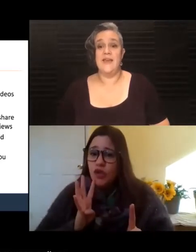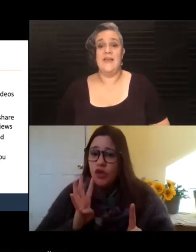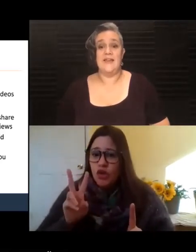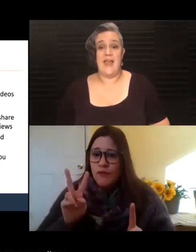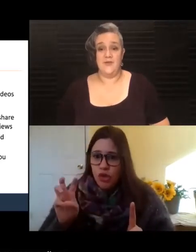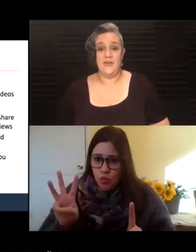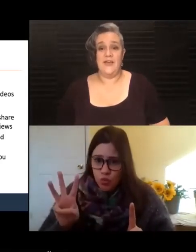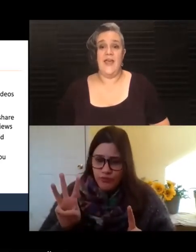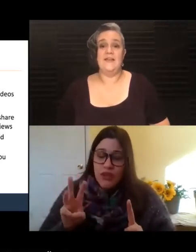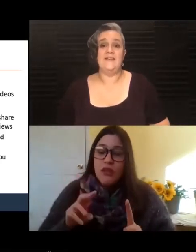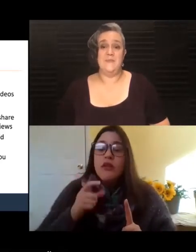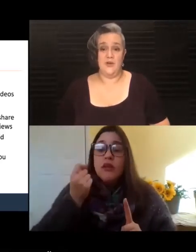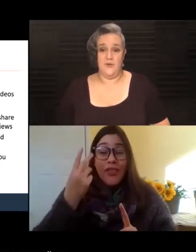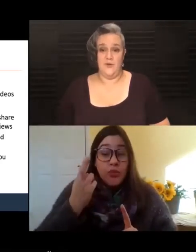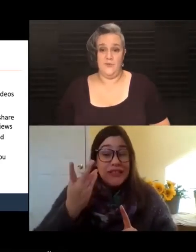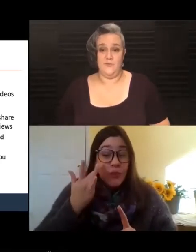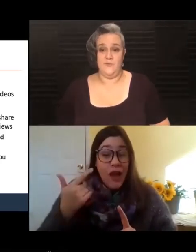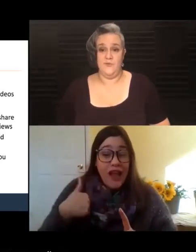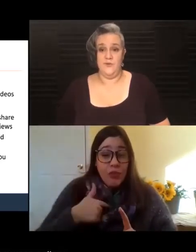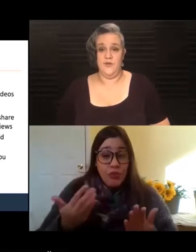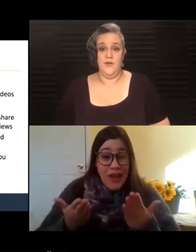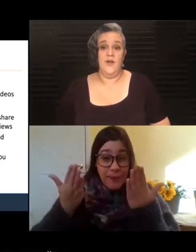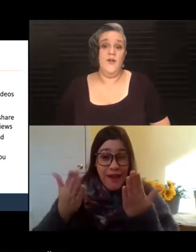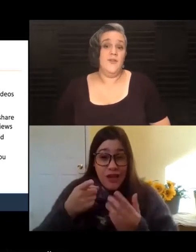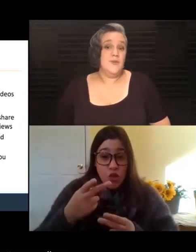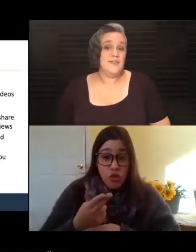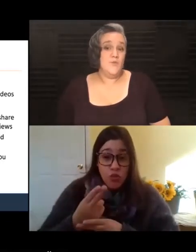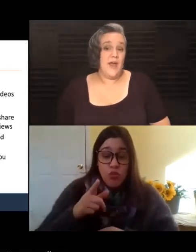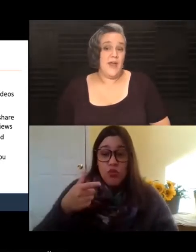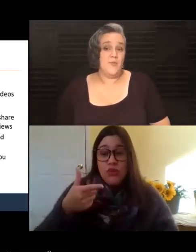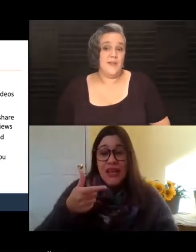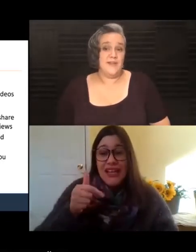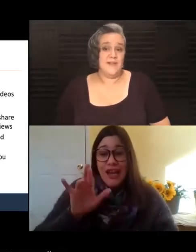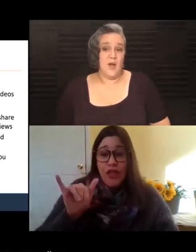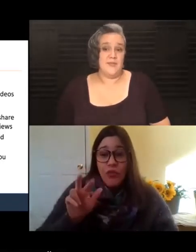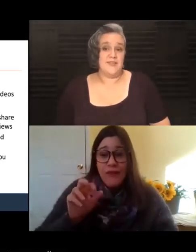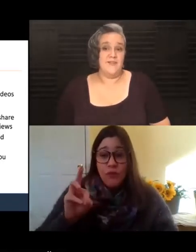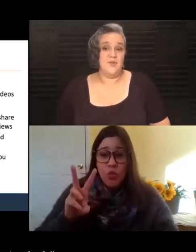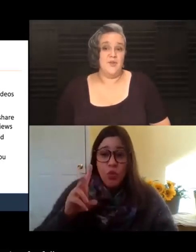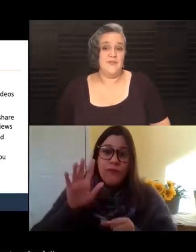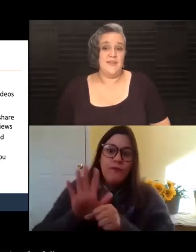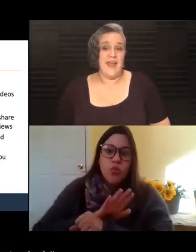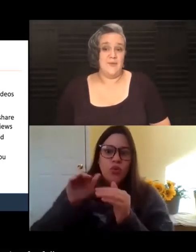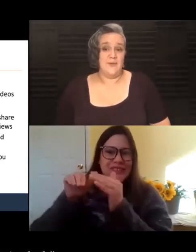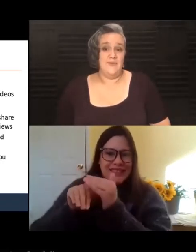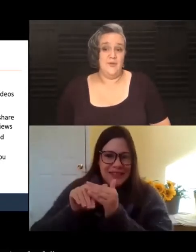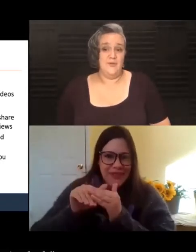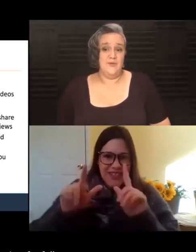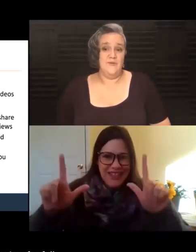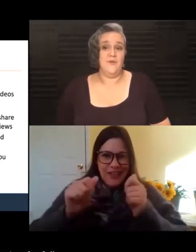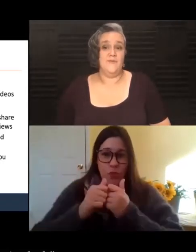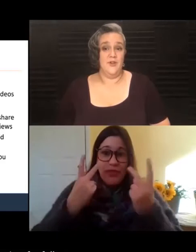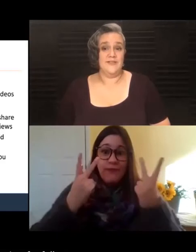between gallery and speaker view. The reason why I bring this up is that if you're using gallery